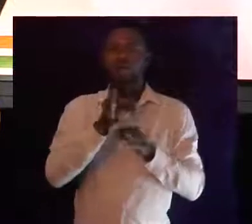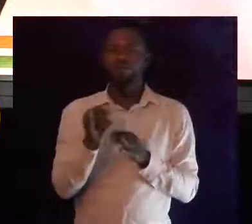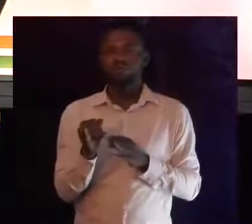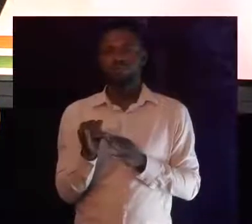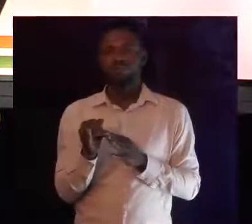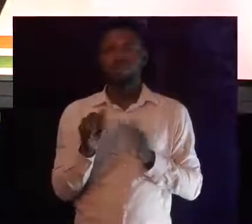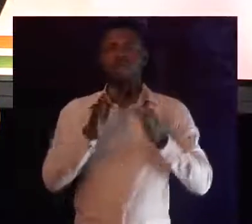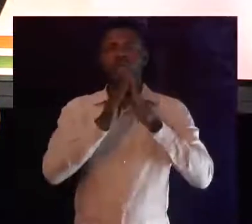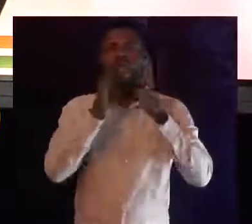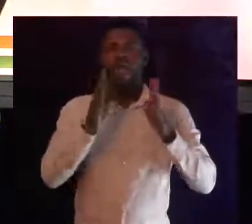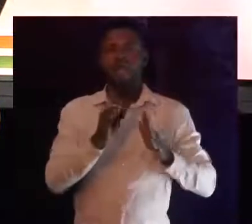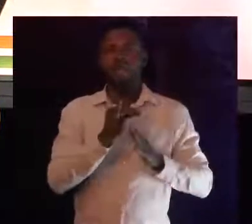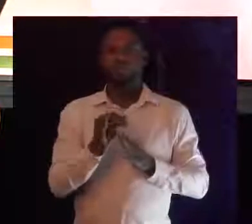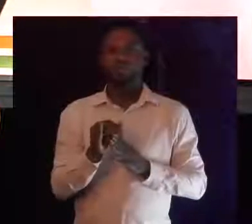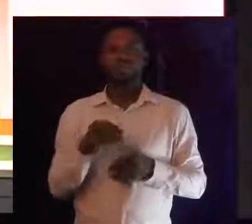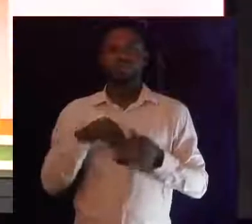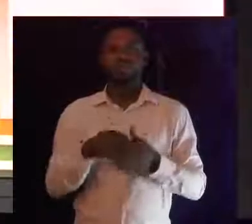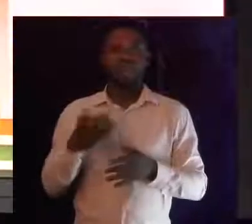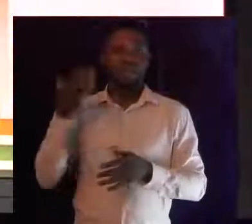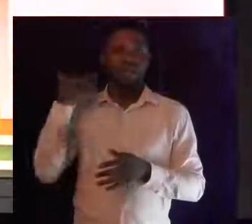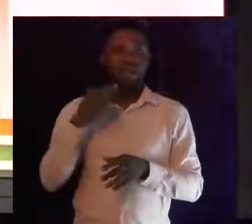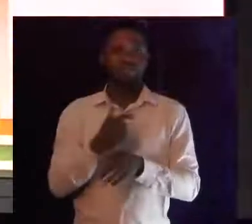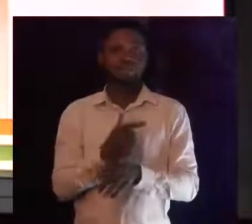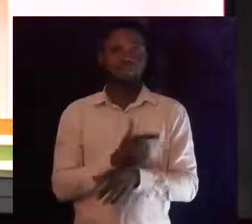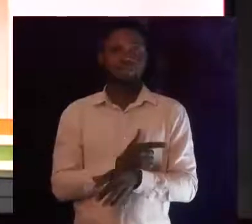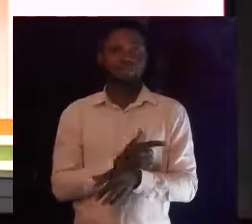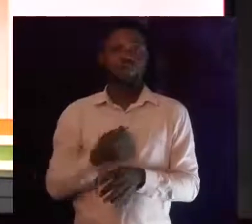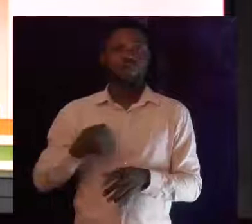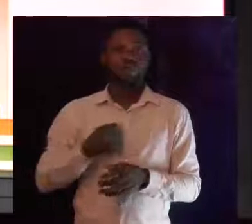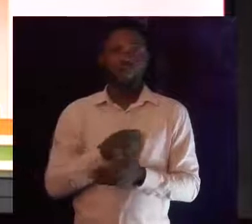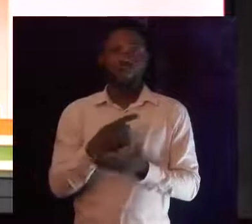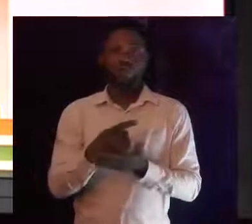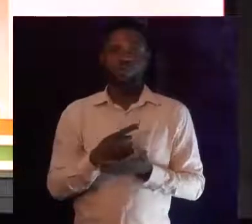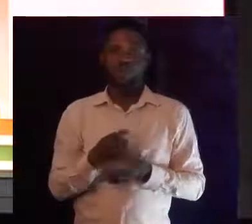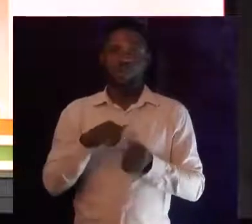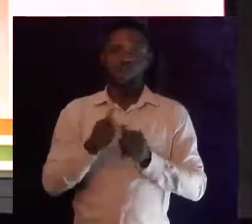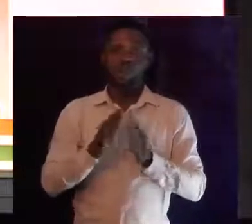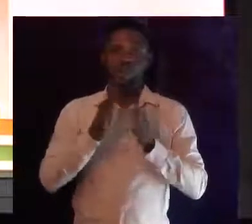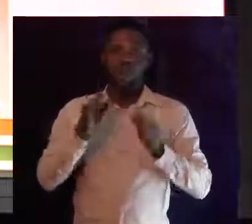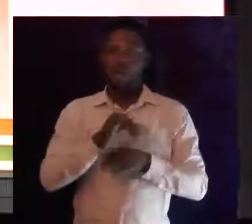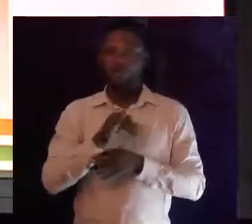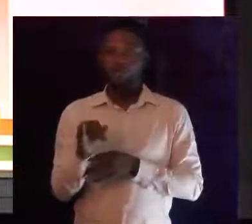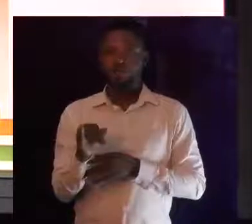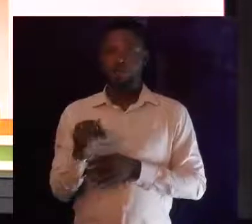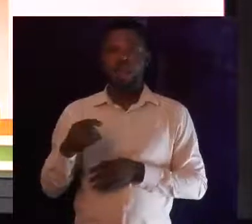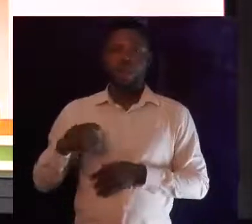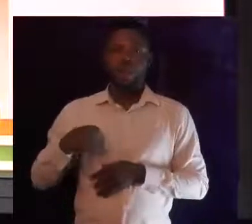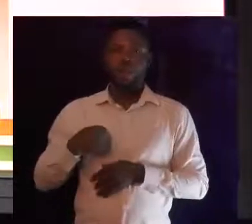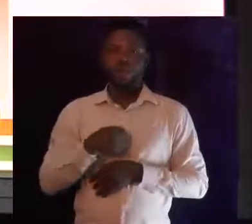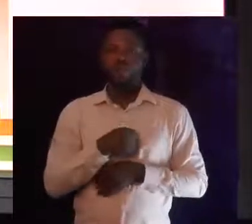housing. Housing. In last lesson, we discussed about housing. So